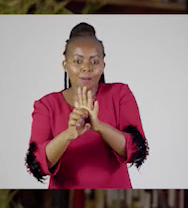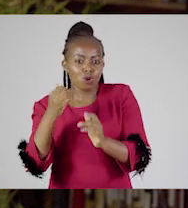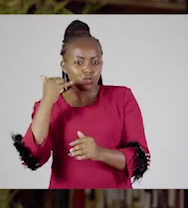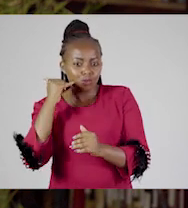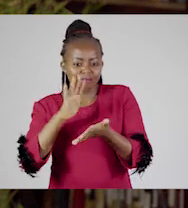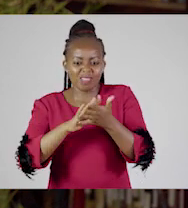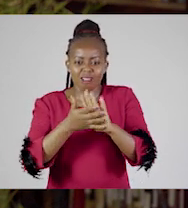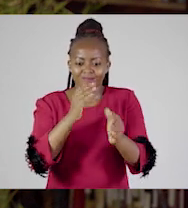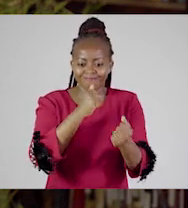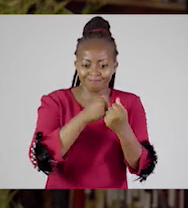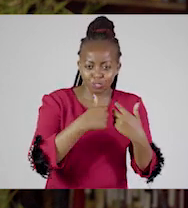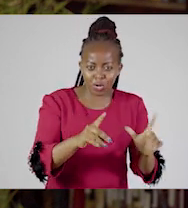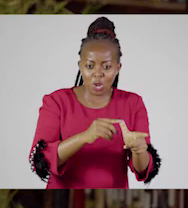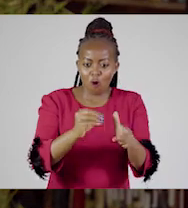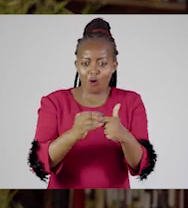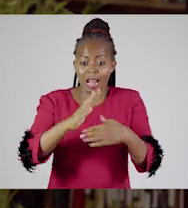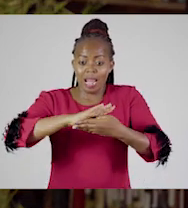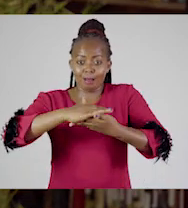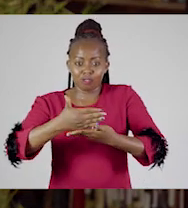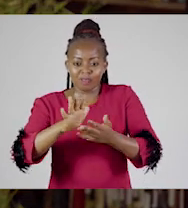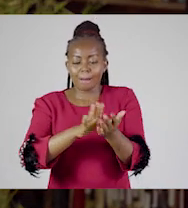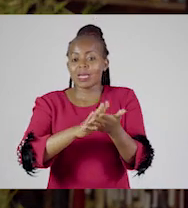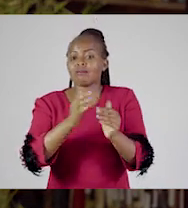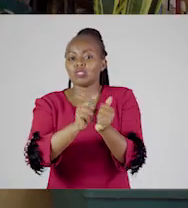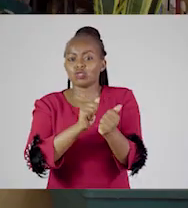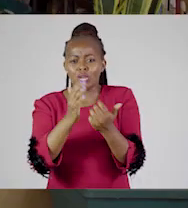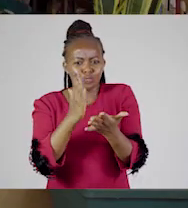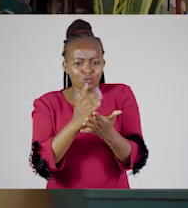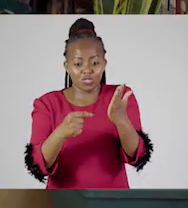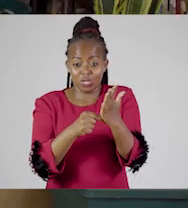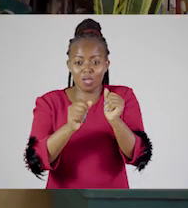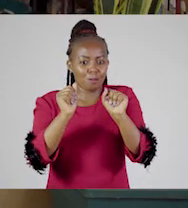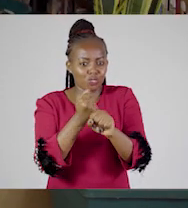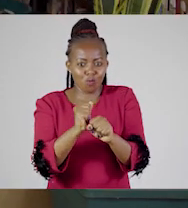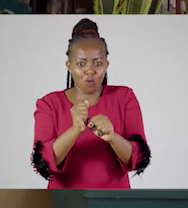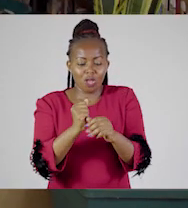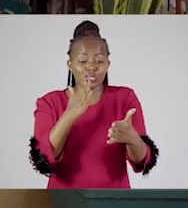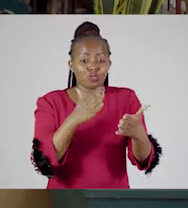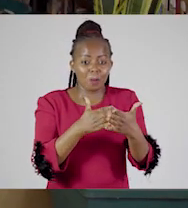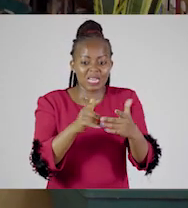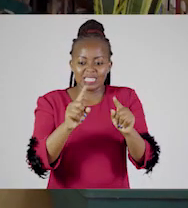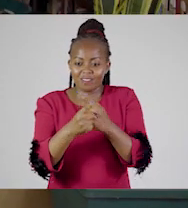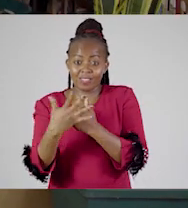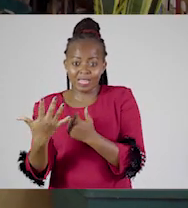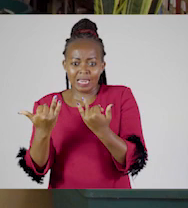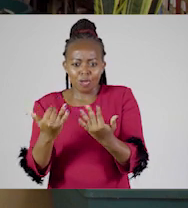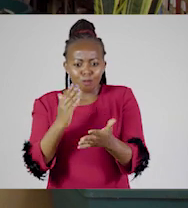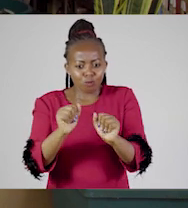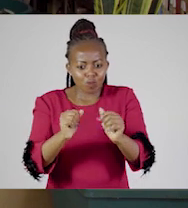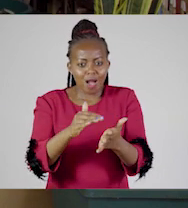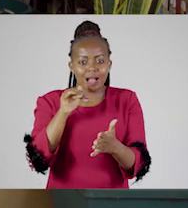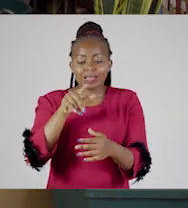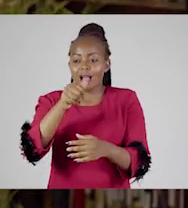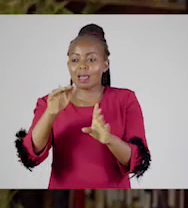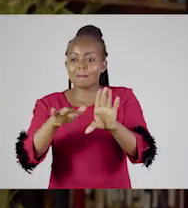phone gets stolen or their laptop crashes, because we know that technology can be very temperamental, they can always ask someone else within the family to